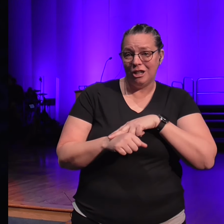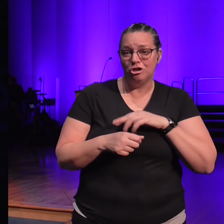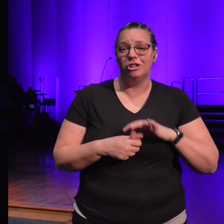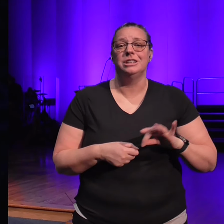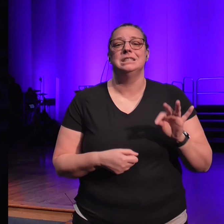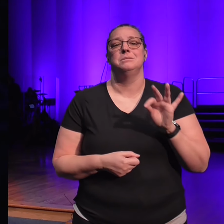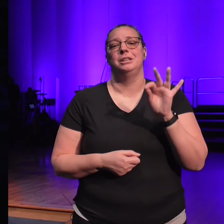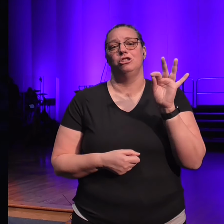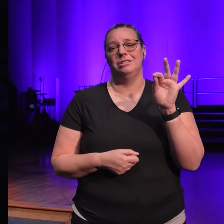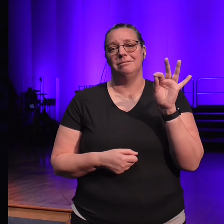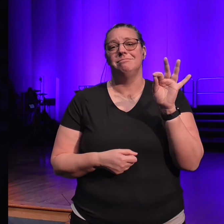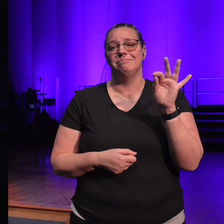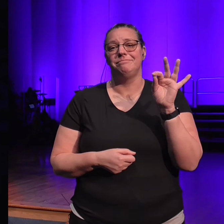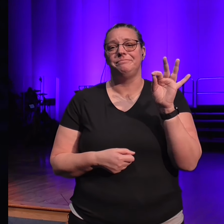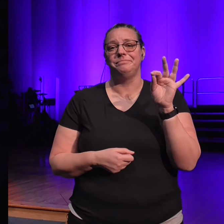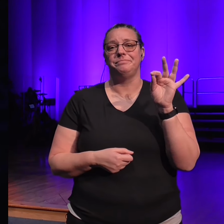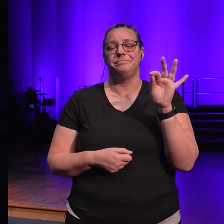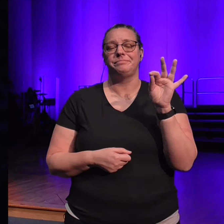God.